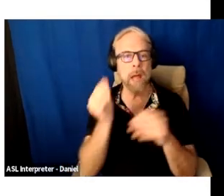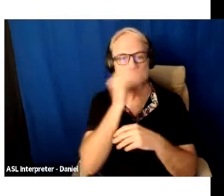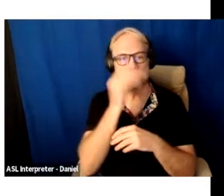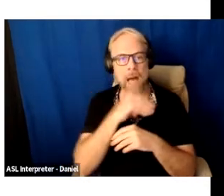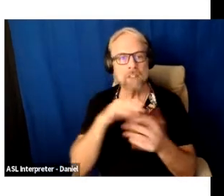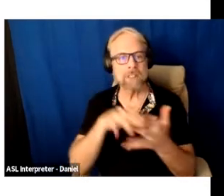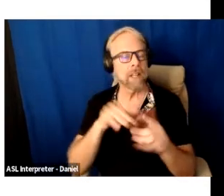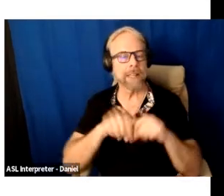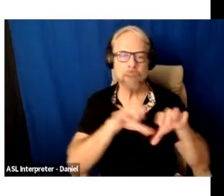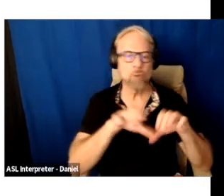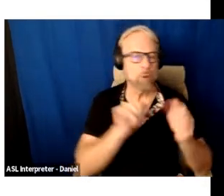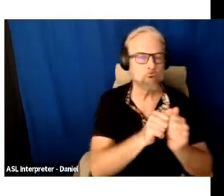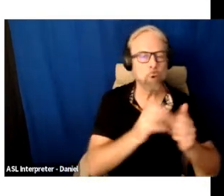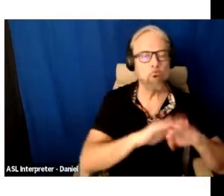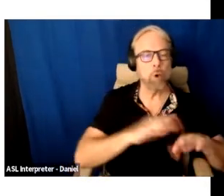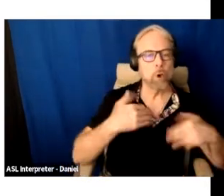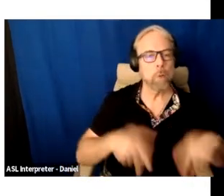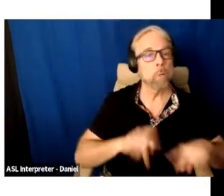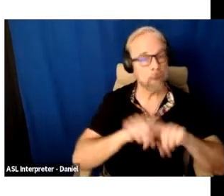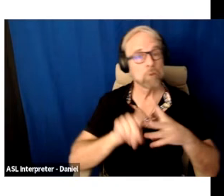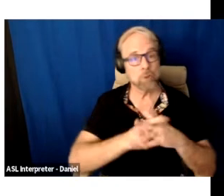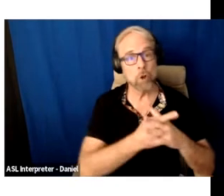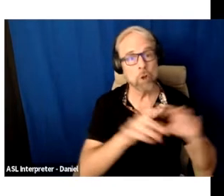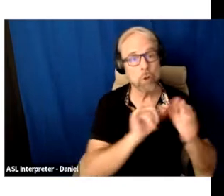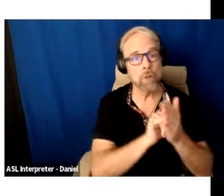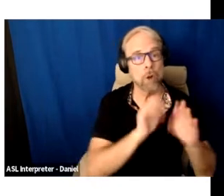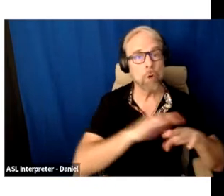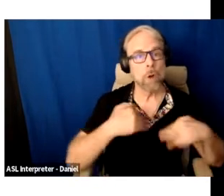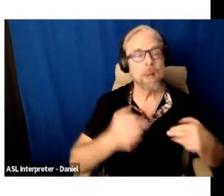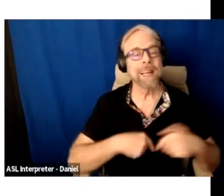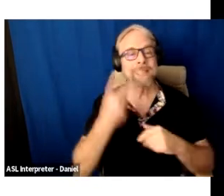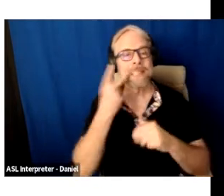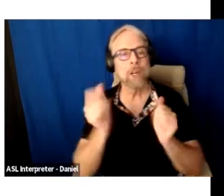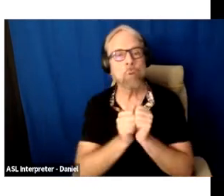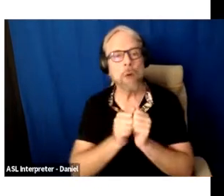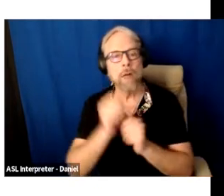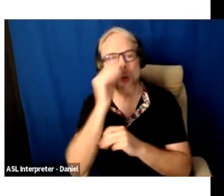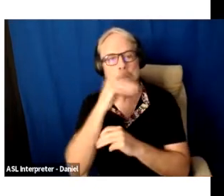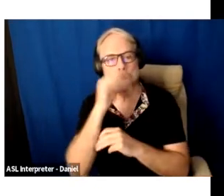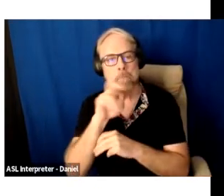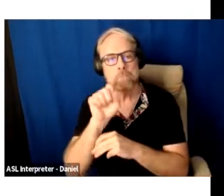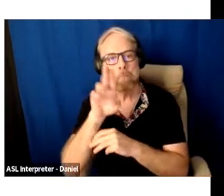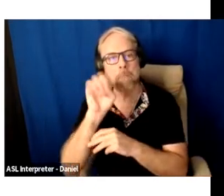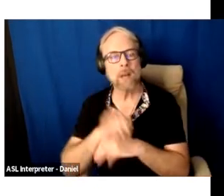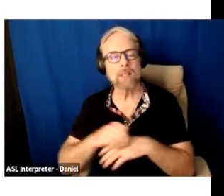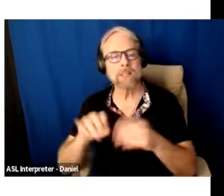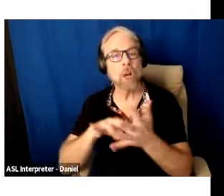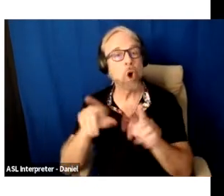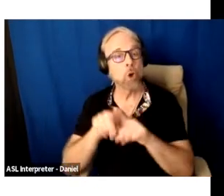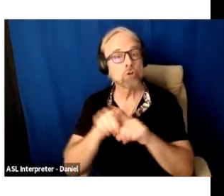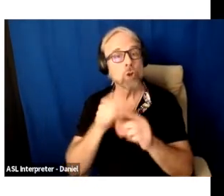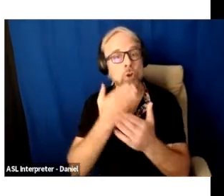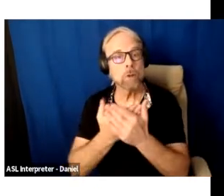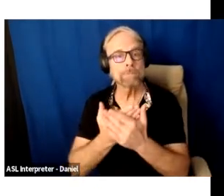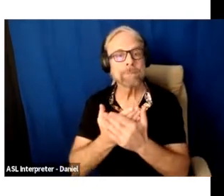although we are starting to develop the methods to do it. We've seen it in mouse studies, but there are also these very interesting cadaver studies that are